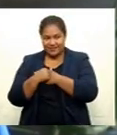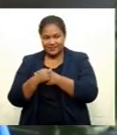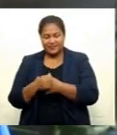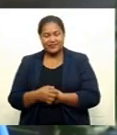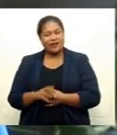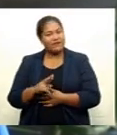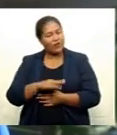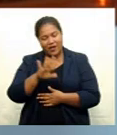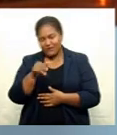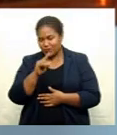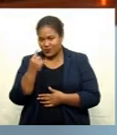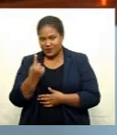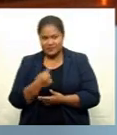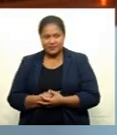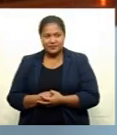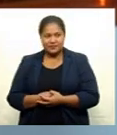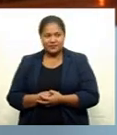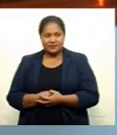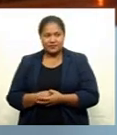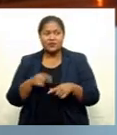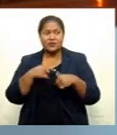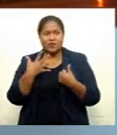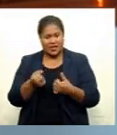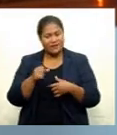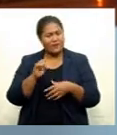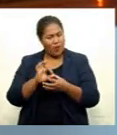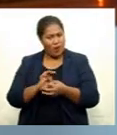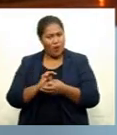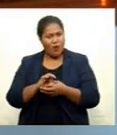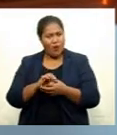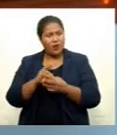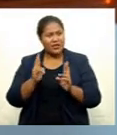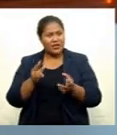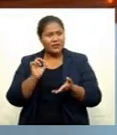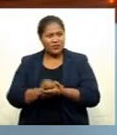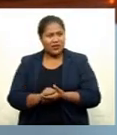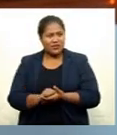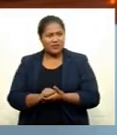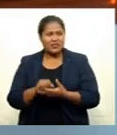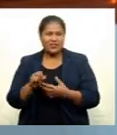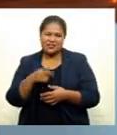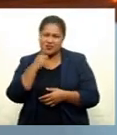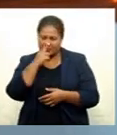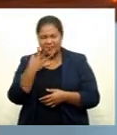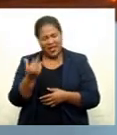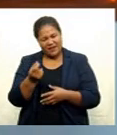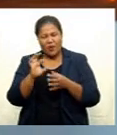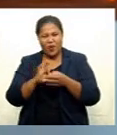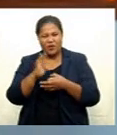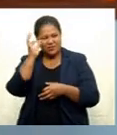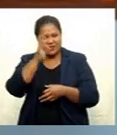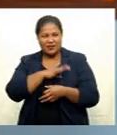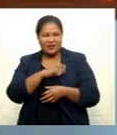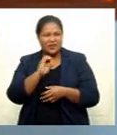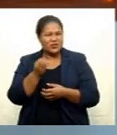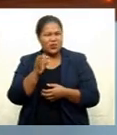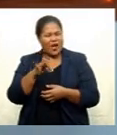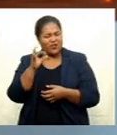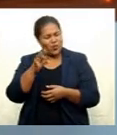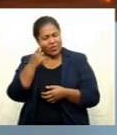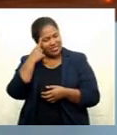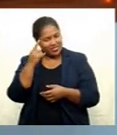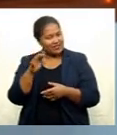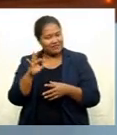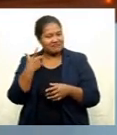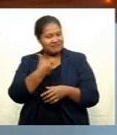for everyone. We have our own human rights, and people have their own beliefs, so I don't think so vaccination should